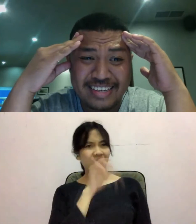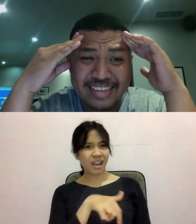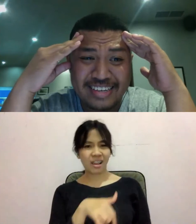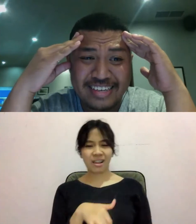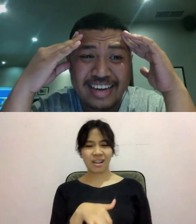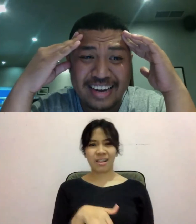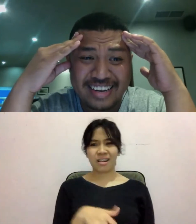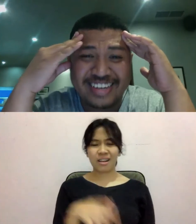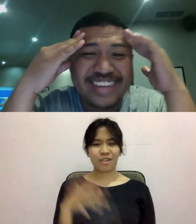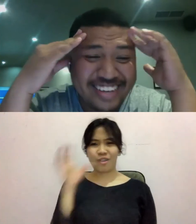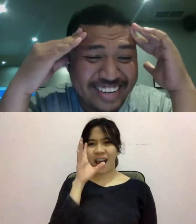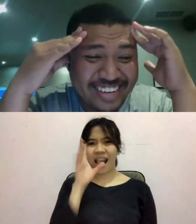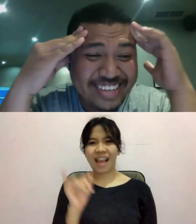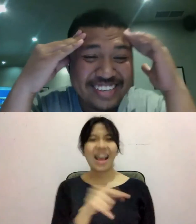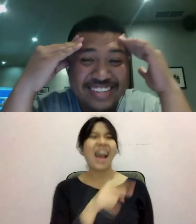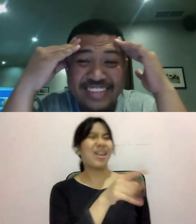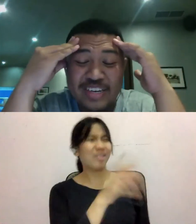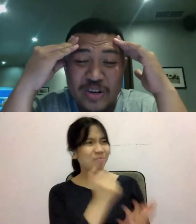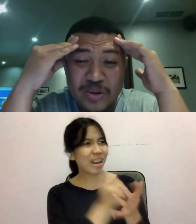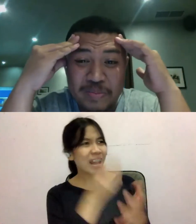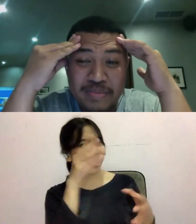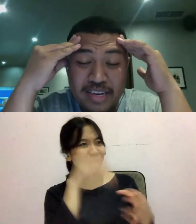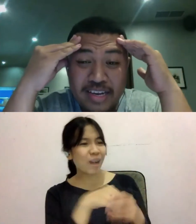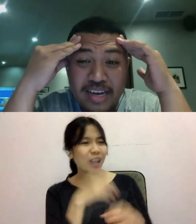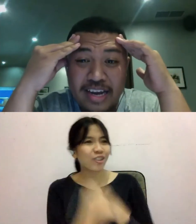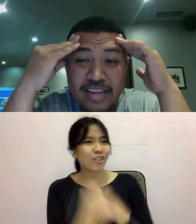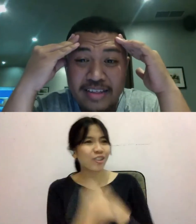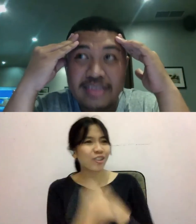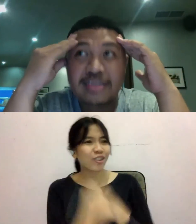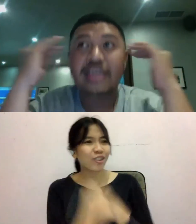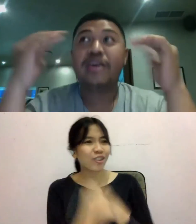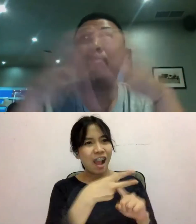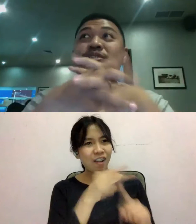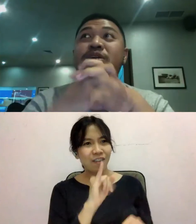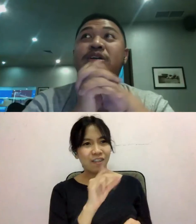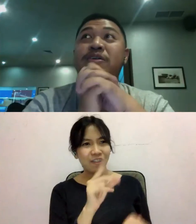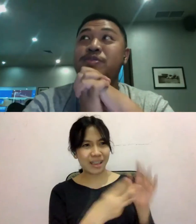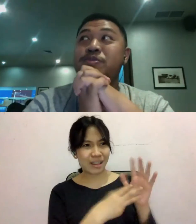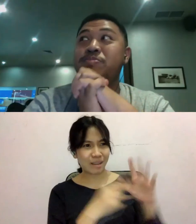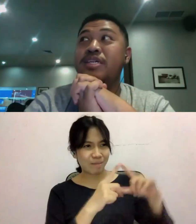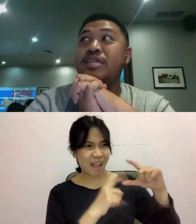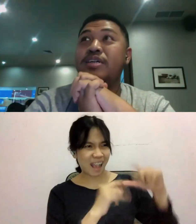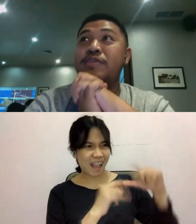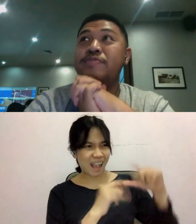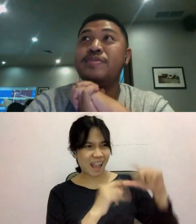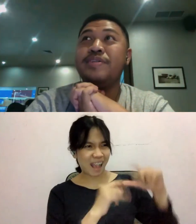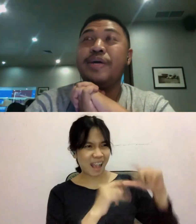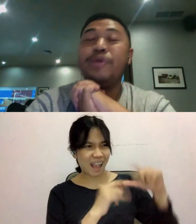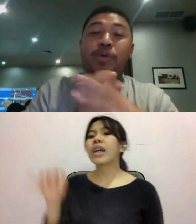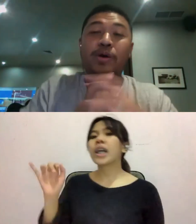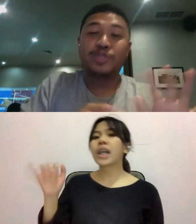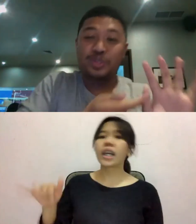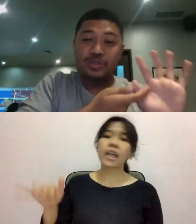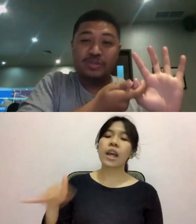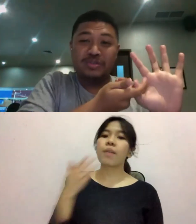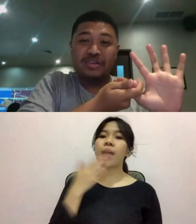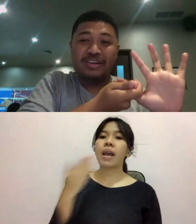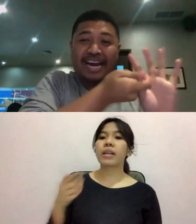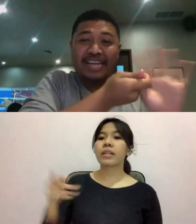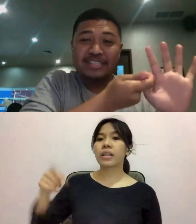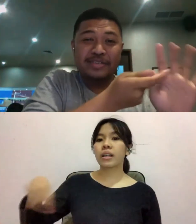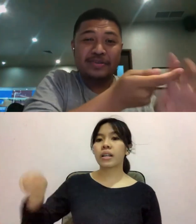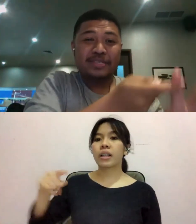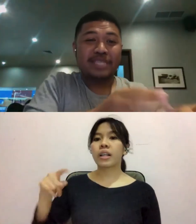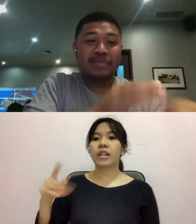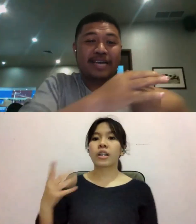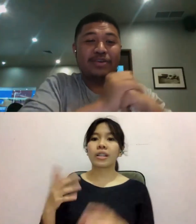affirmation. Yeah. Right. You know, and they also loves their bones cracked.